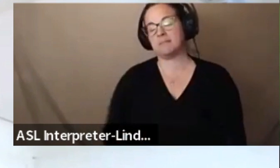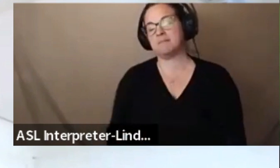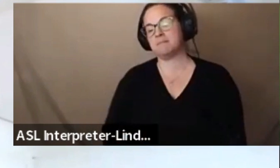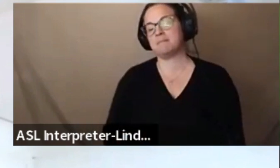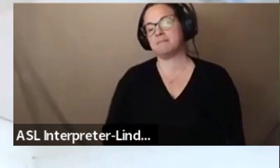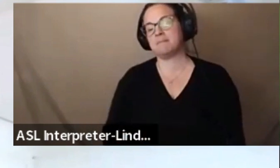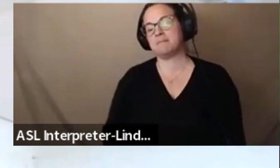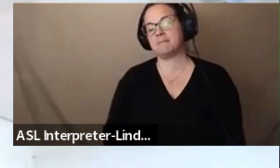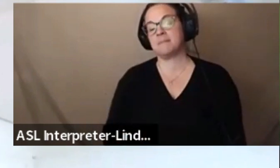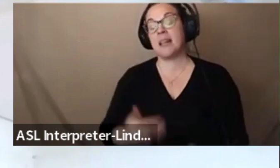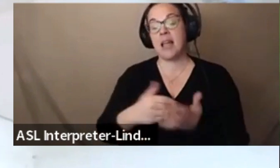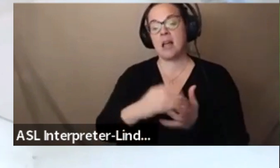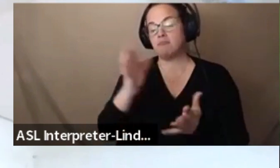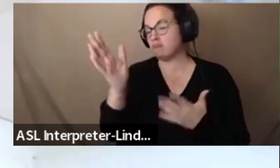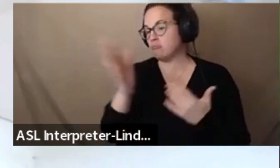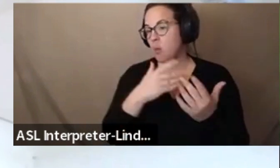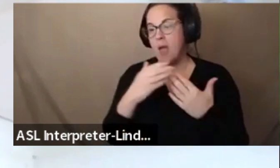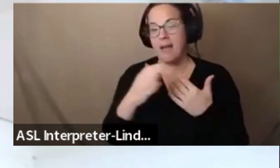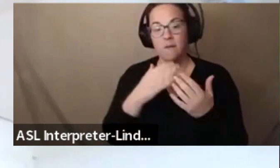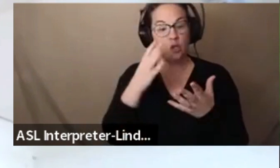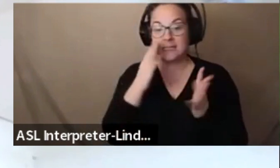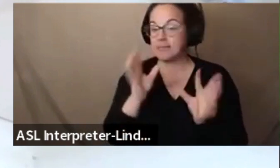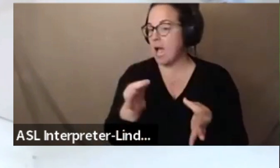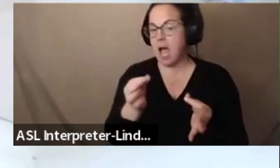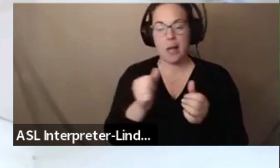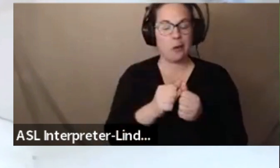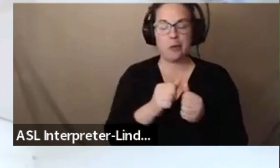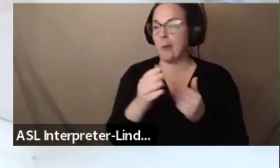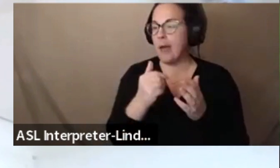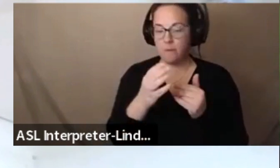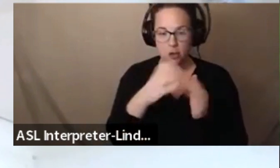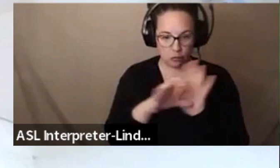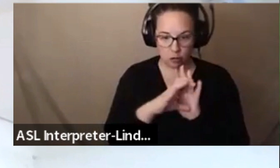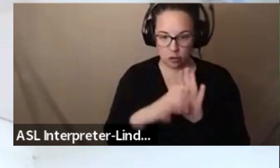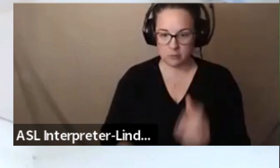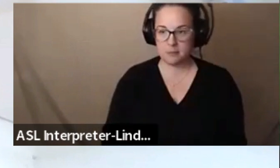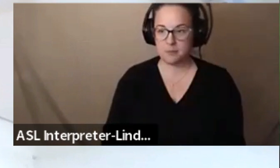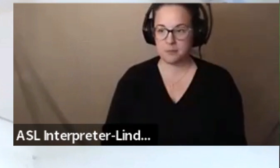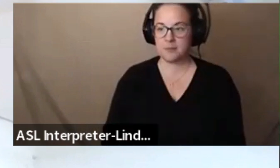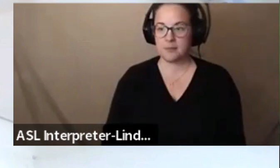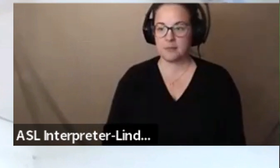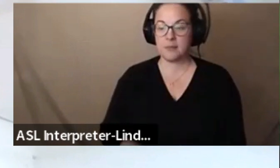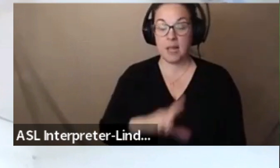interesting position to be. And again, whatever you do with those characters, you make Lysander,